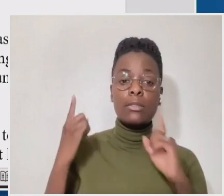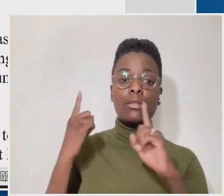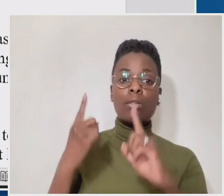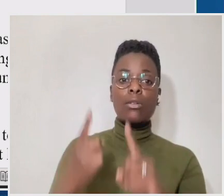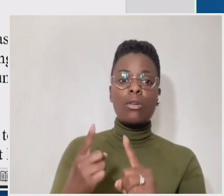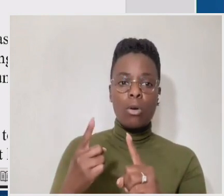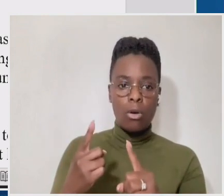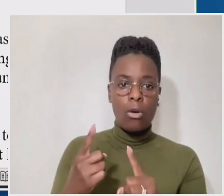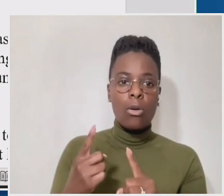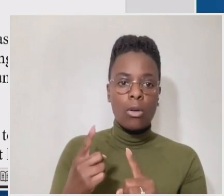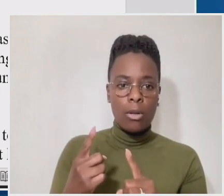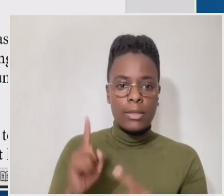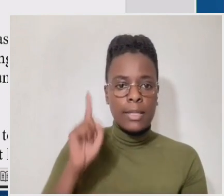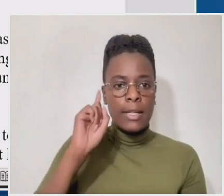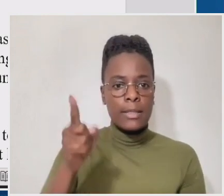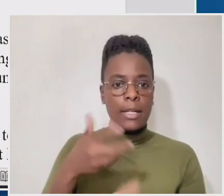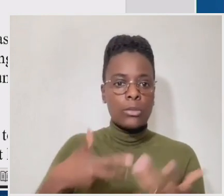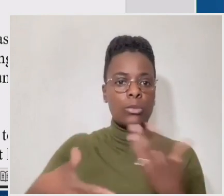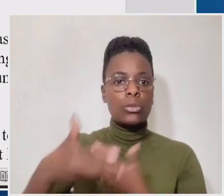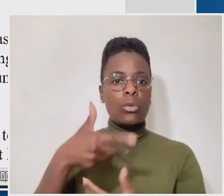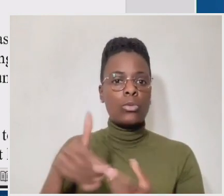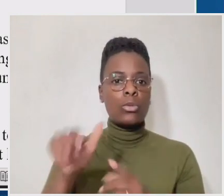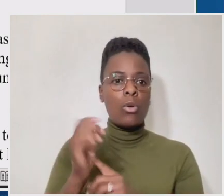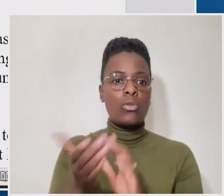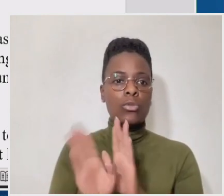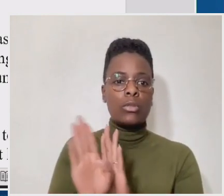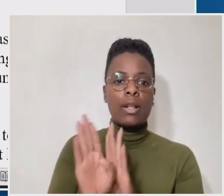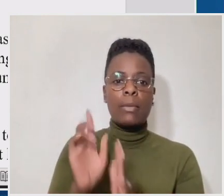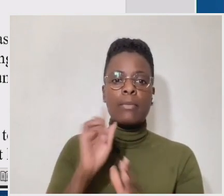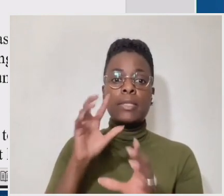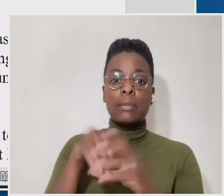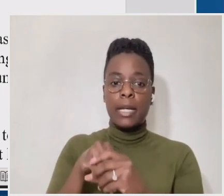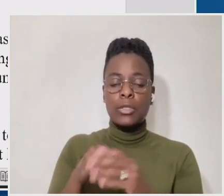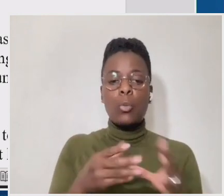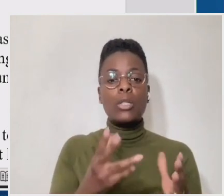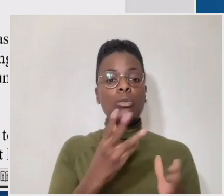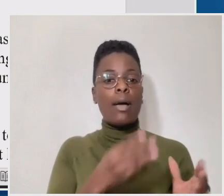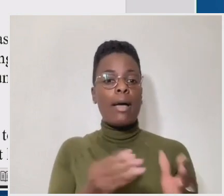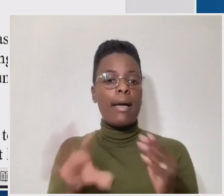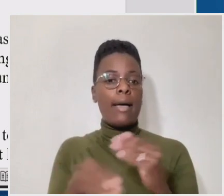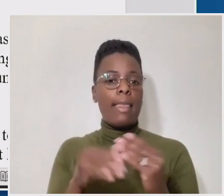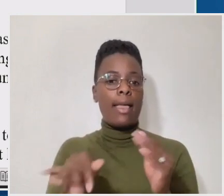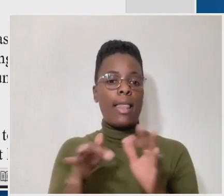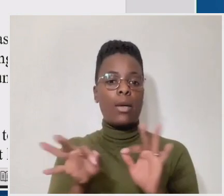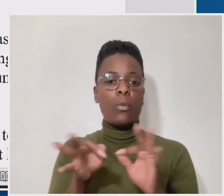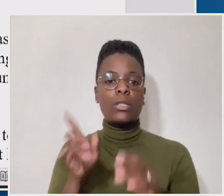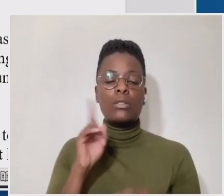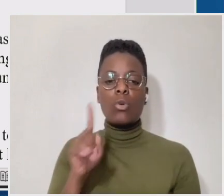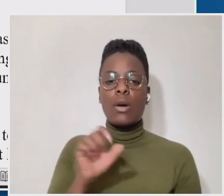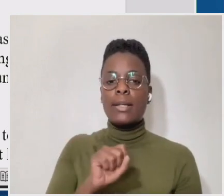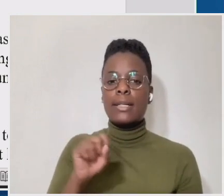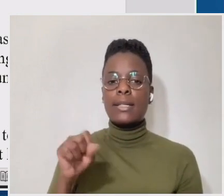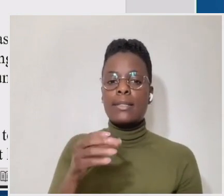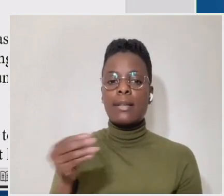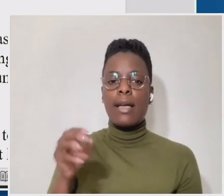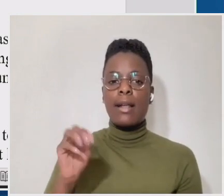development. So we're looking to add those particular languages specific for SSS and McNair. So we have some of the